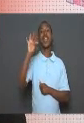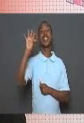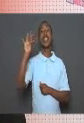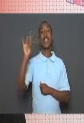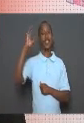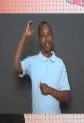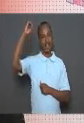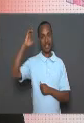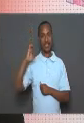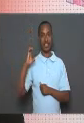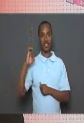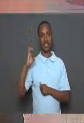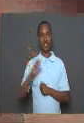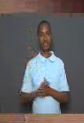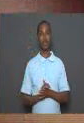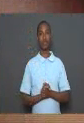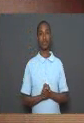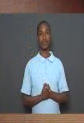498 degrees Celsius.